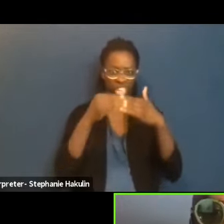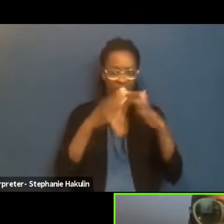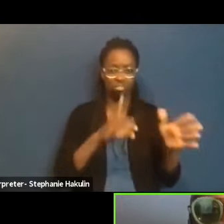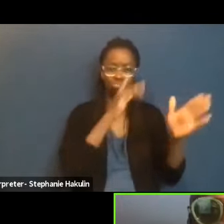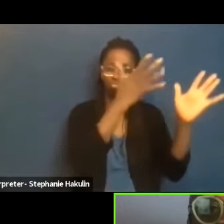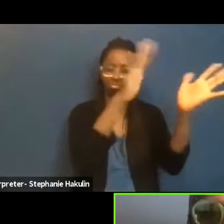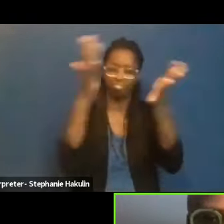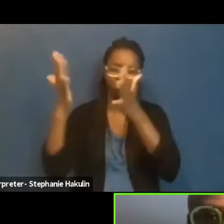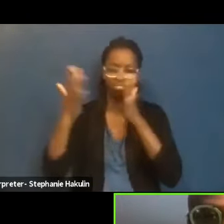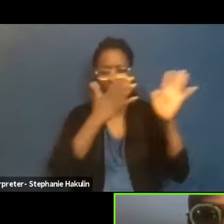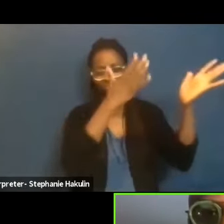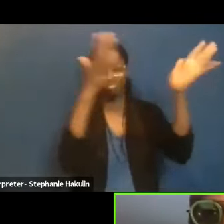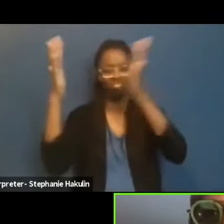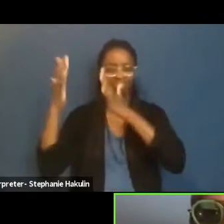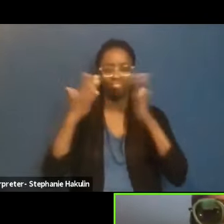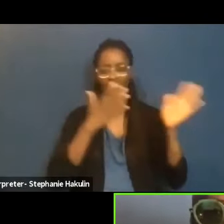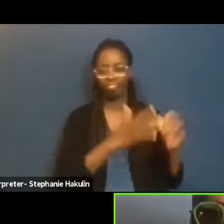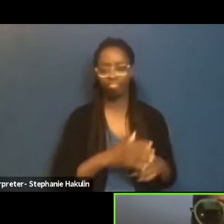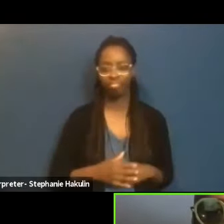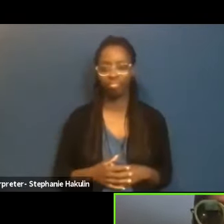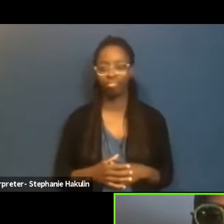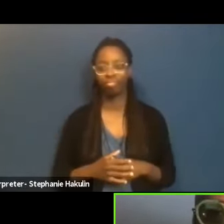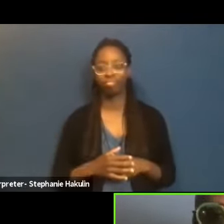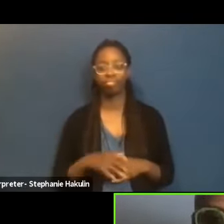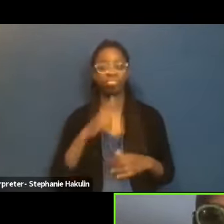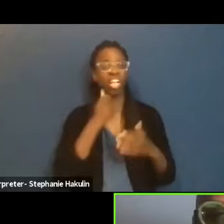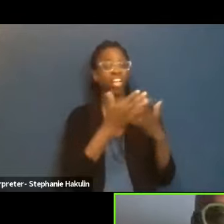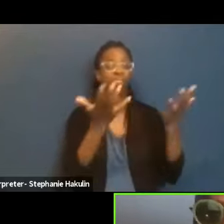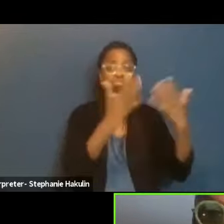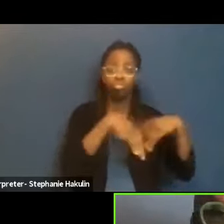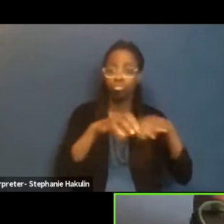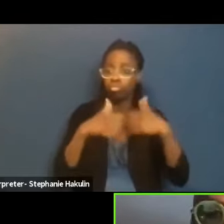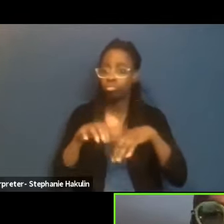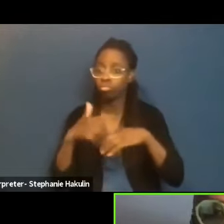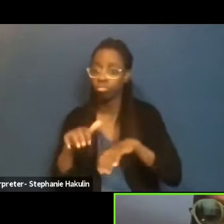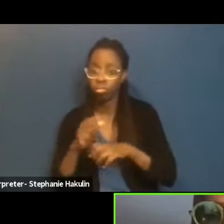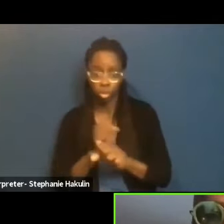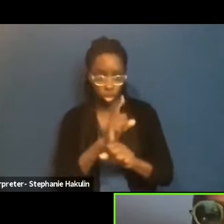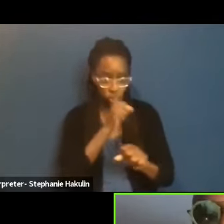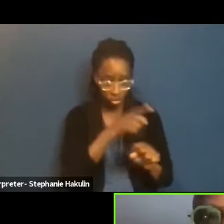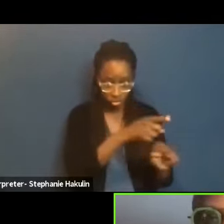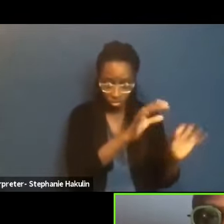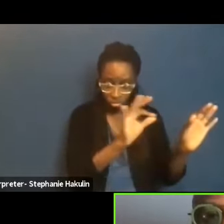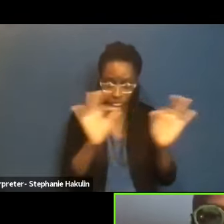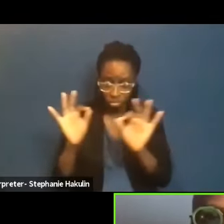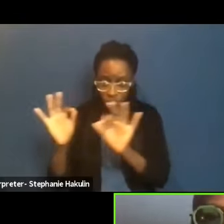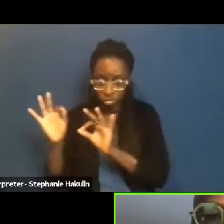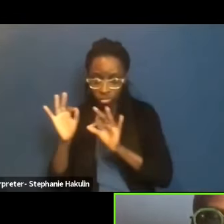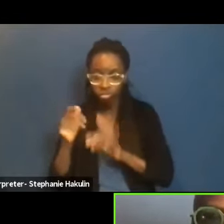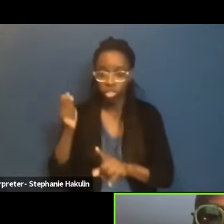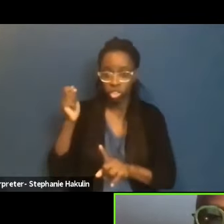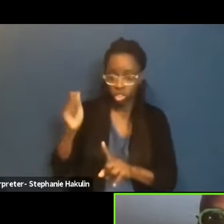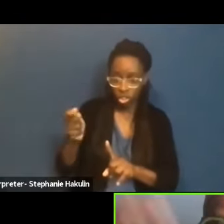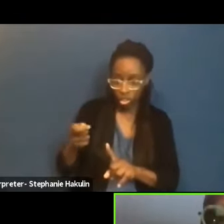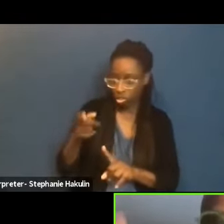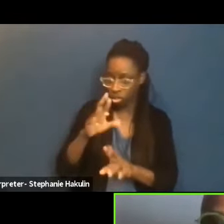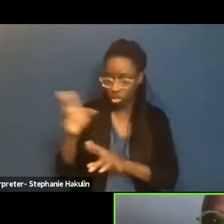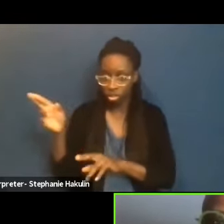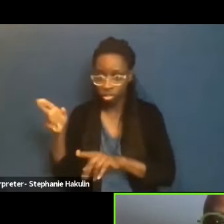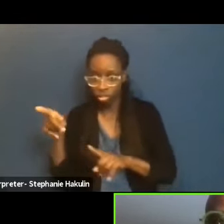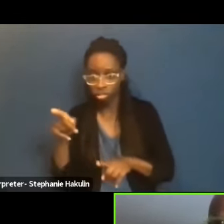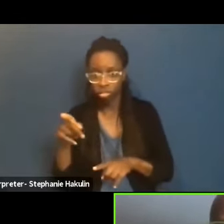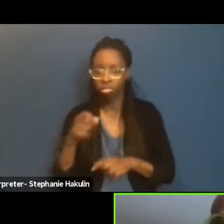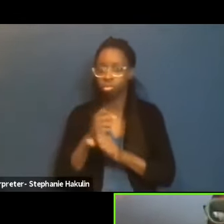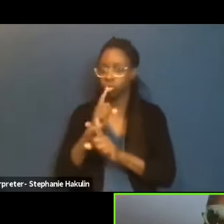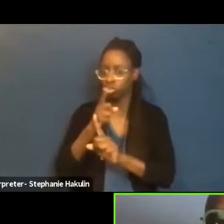thing go right, and in order to make sure that the judges, who are all exceptional in their own right, kind of know